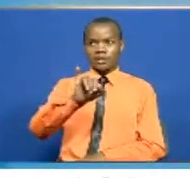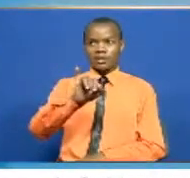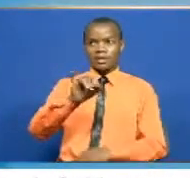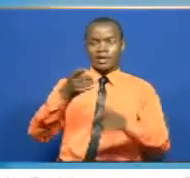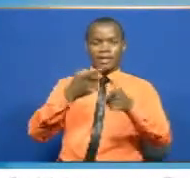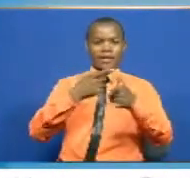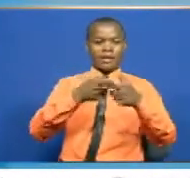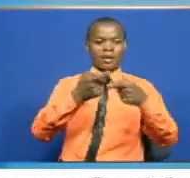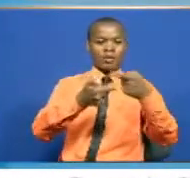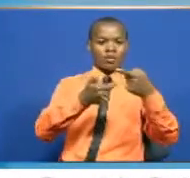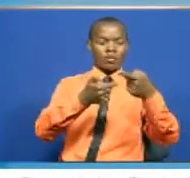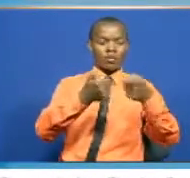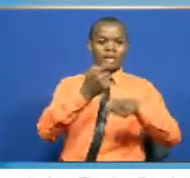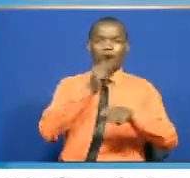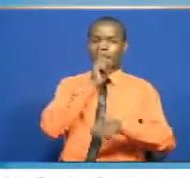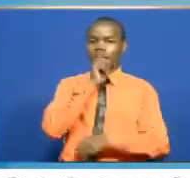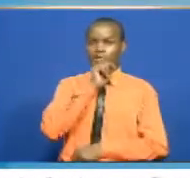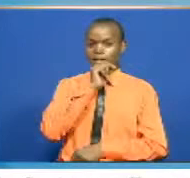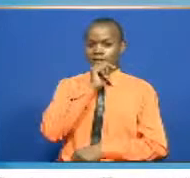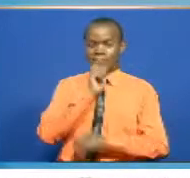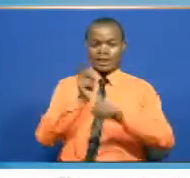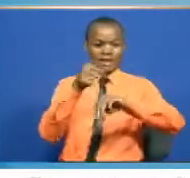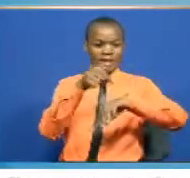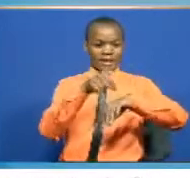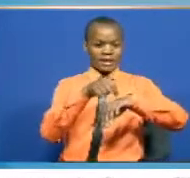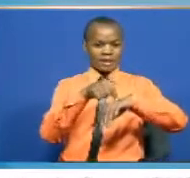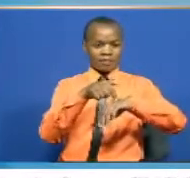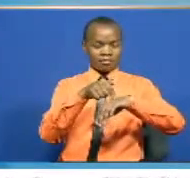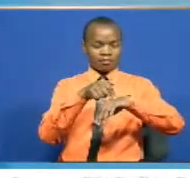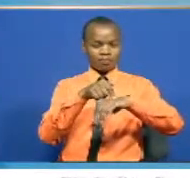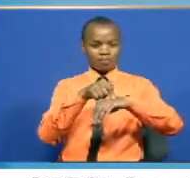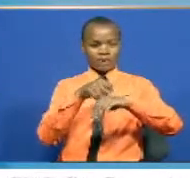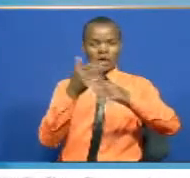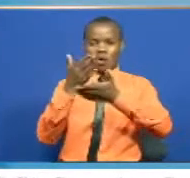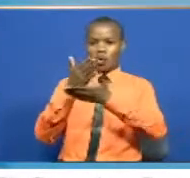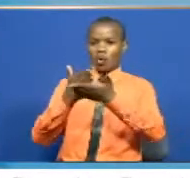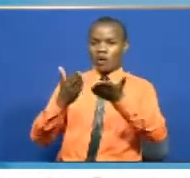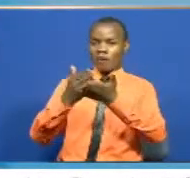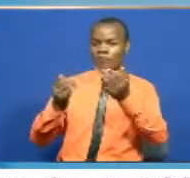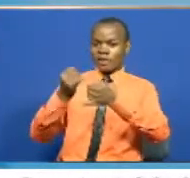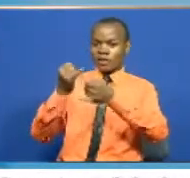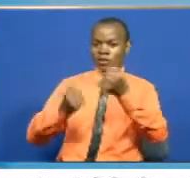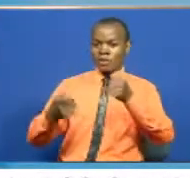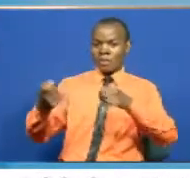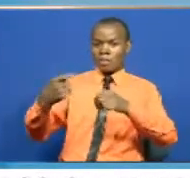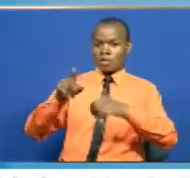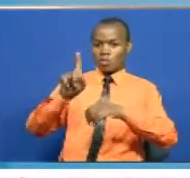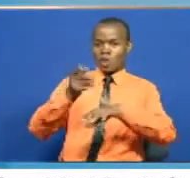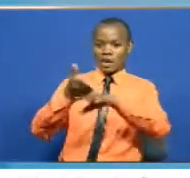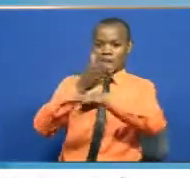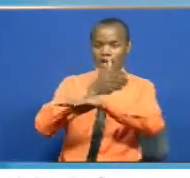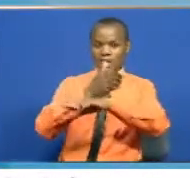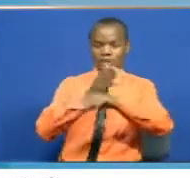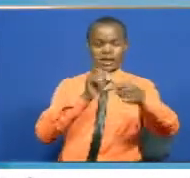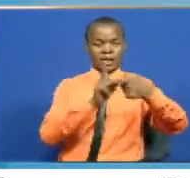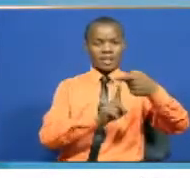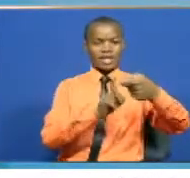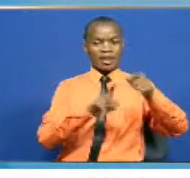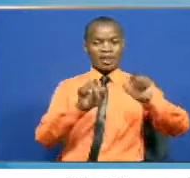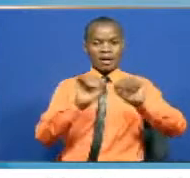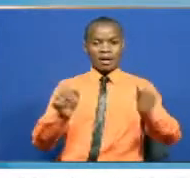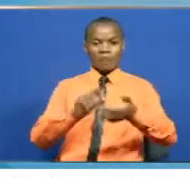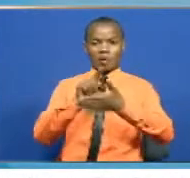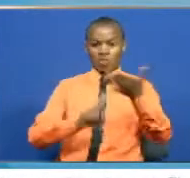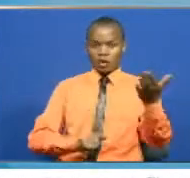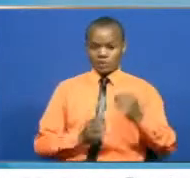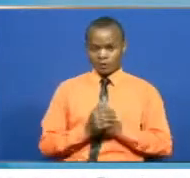finals, and by the time we came for the pre-qualifiers in January last year, we had